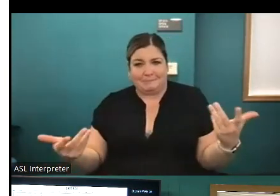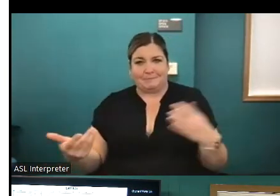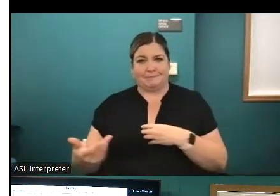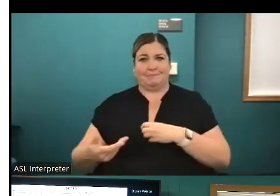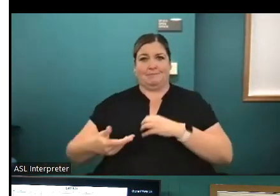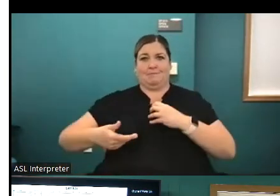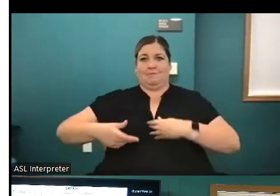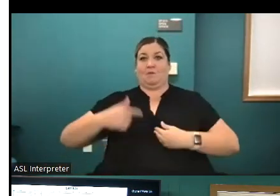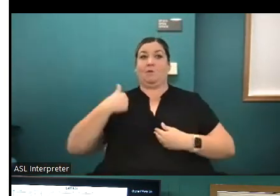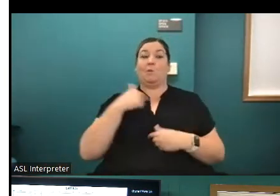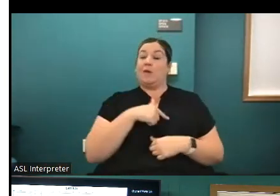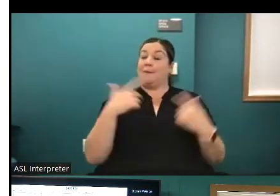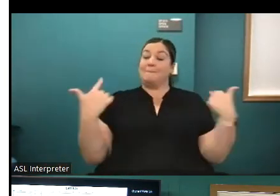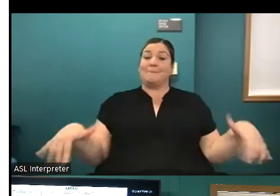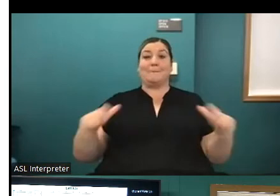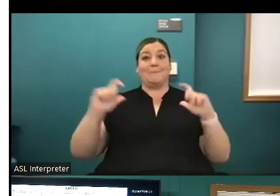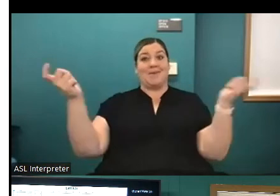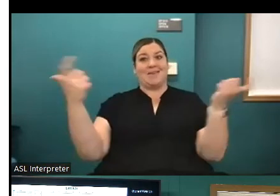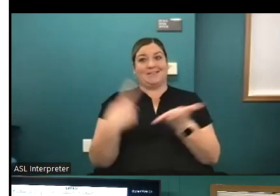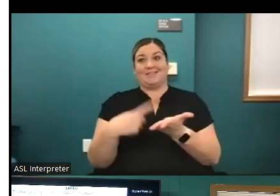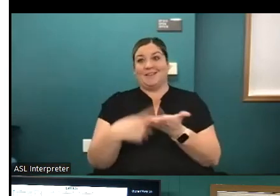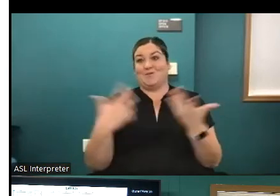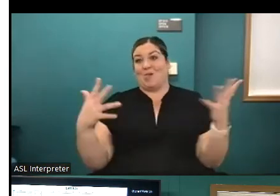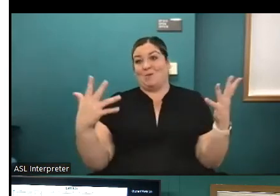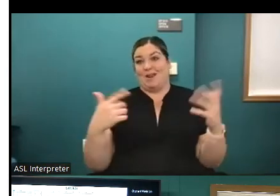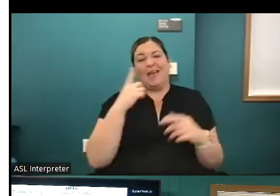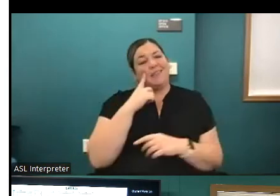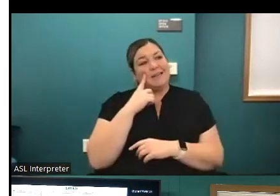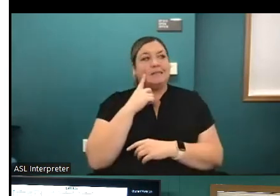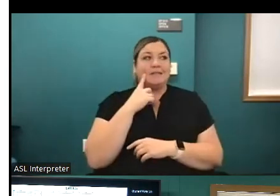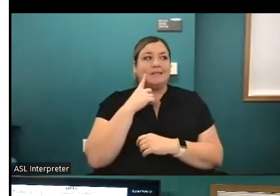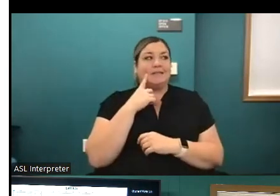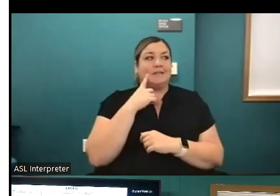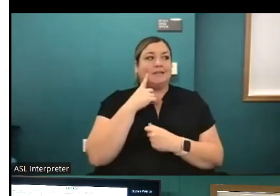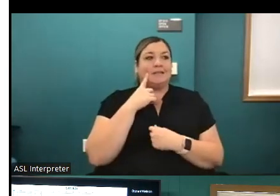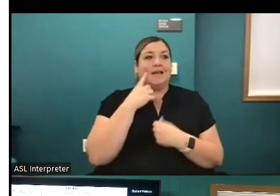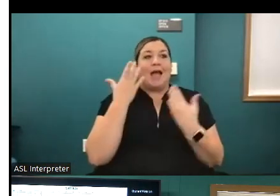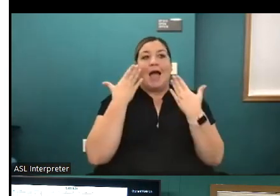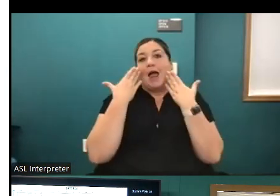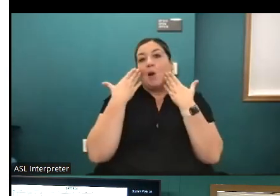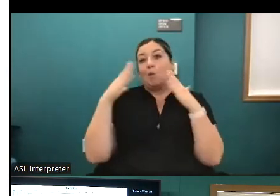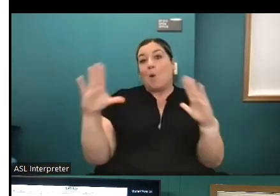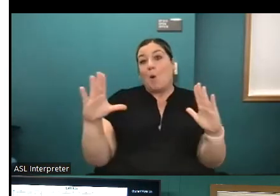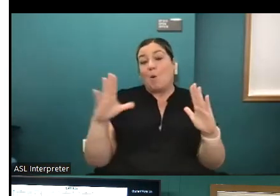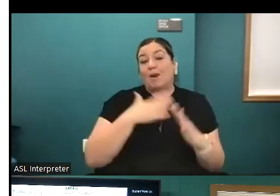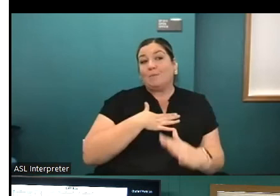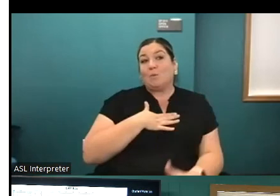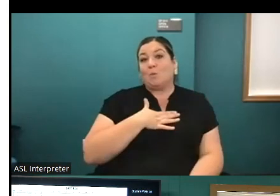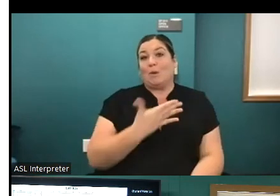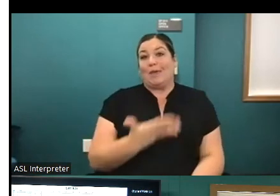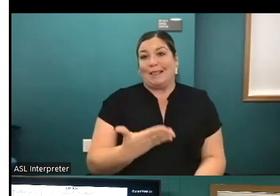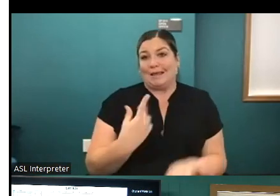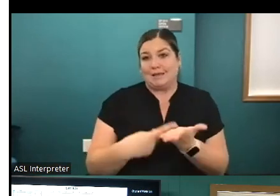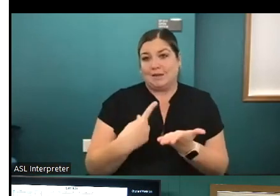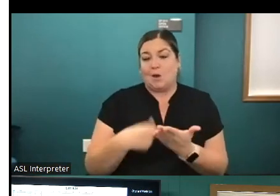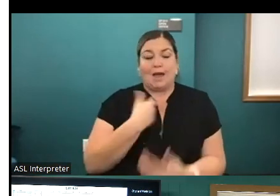We have that very big. I don't know. I think the correct answer is I don't know that I'm going to speak on. I definitely